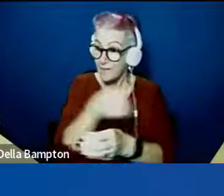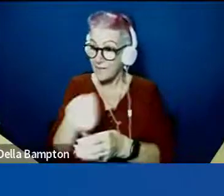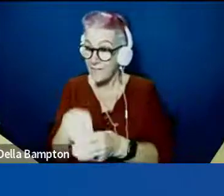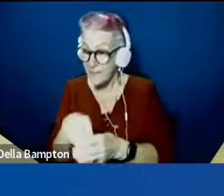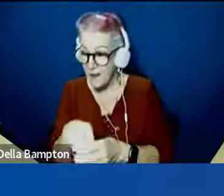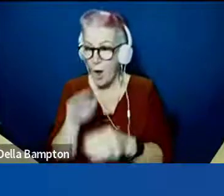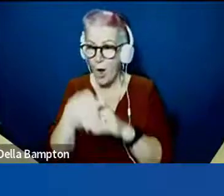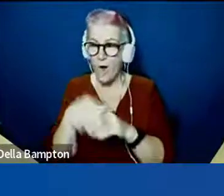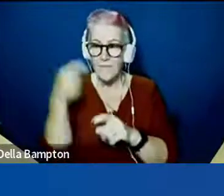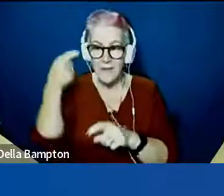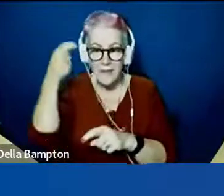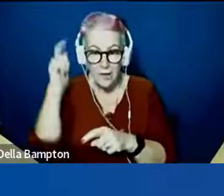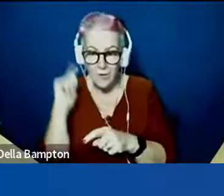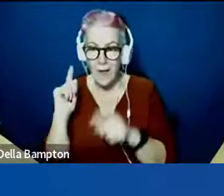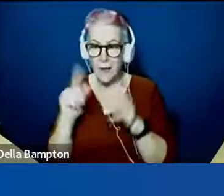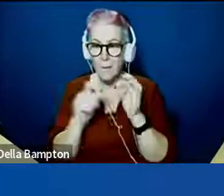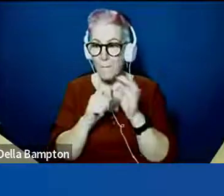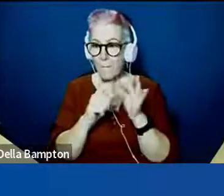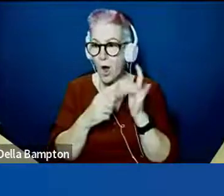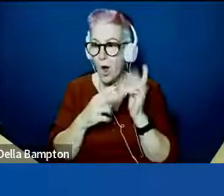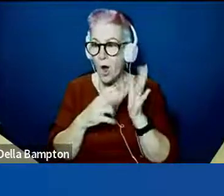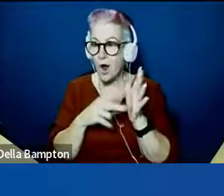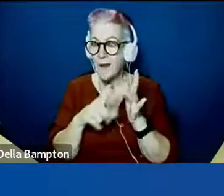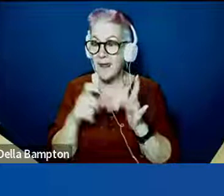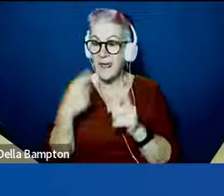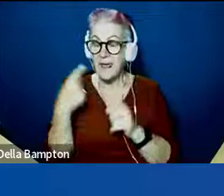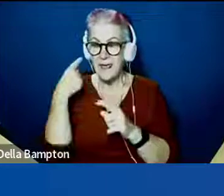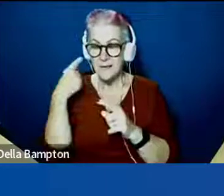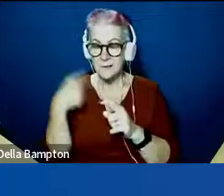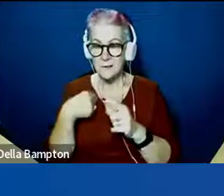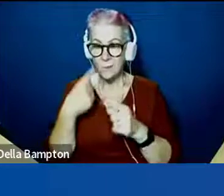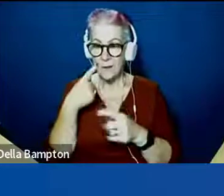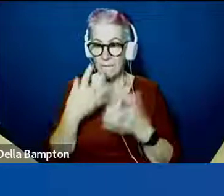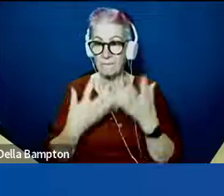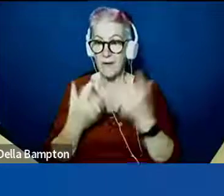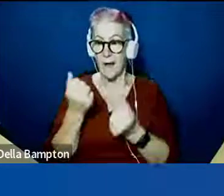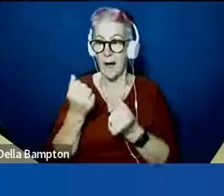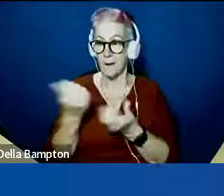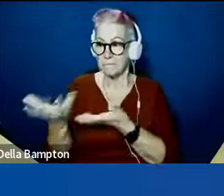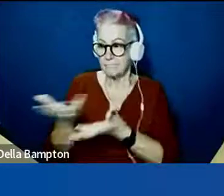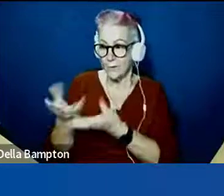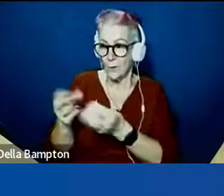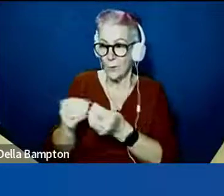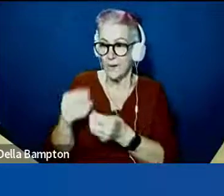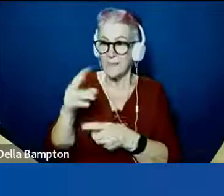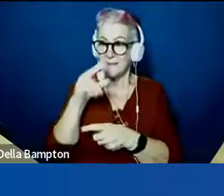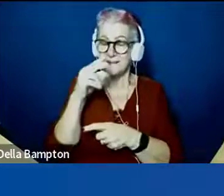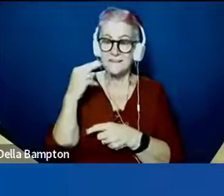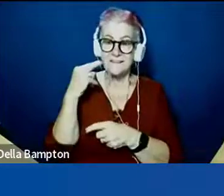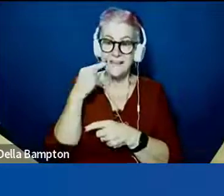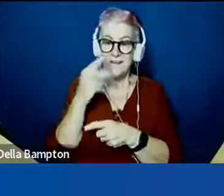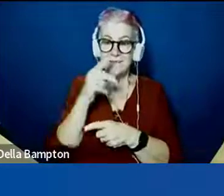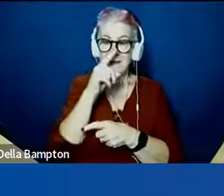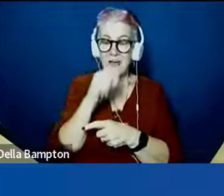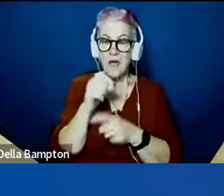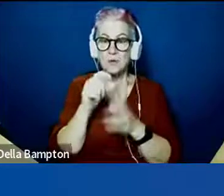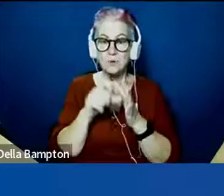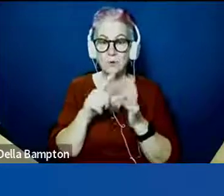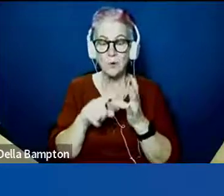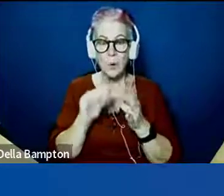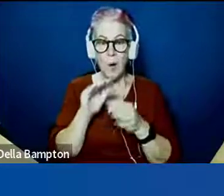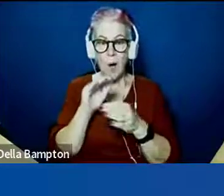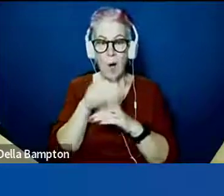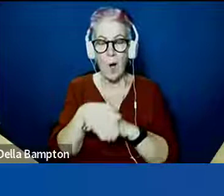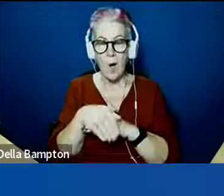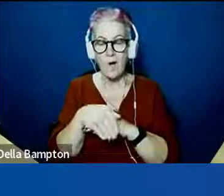about hearing aid and bionic ears. And we found out through communication with Deaf Can Do about the generalisation, and